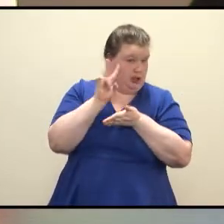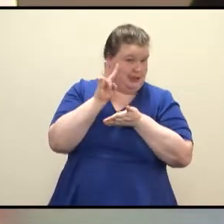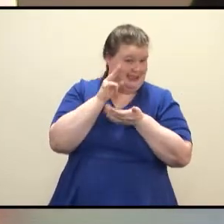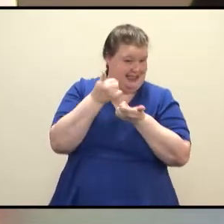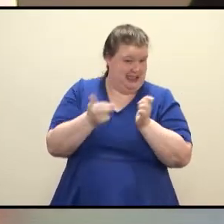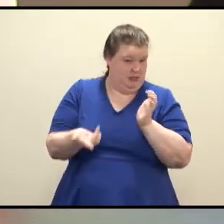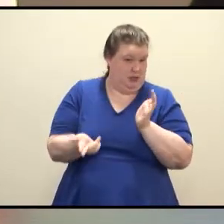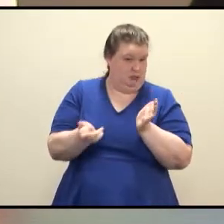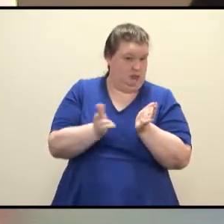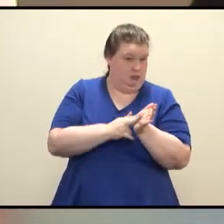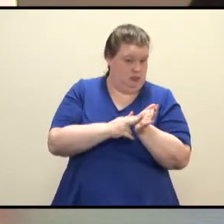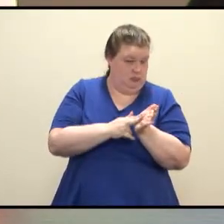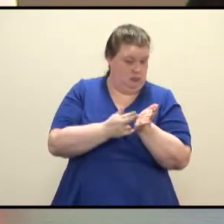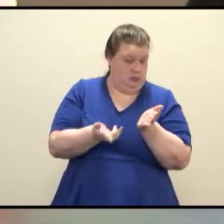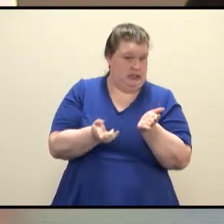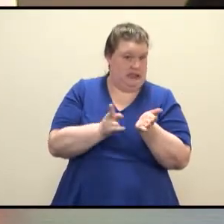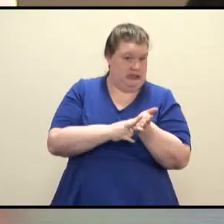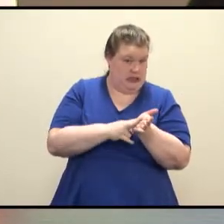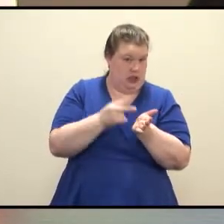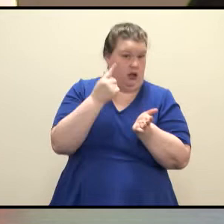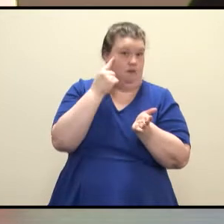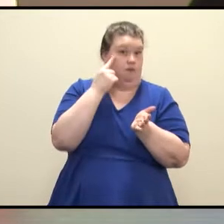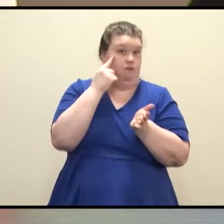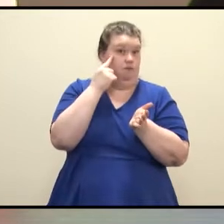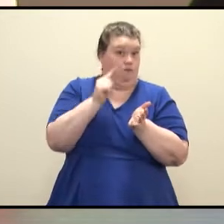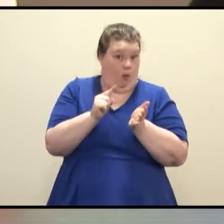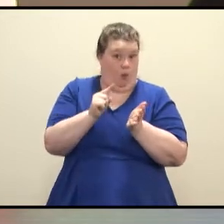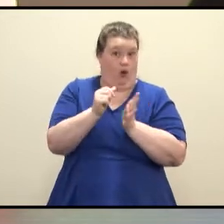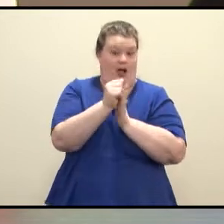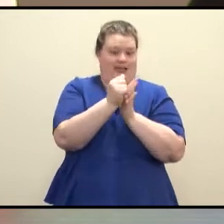to speak to an agenda item.